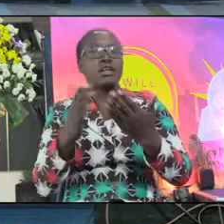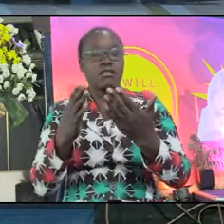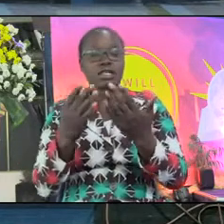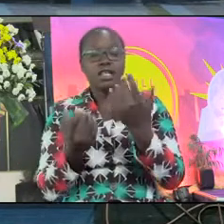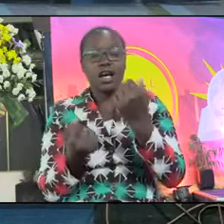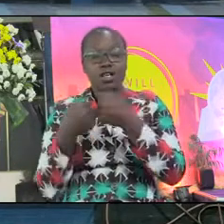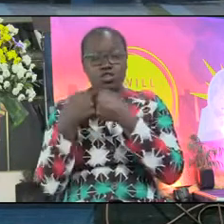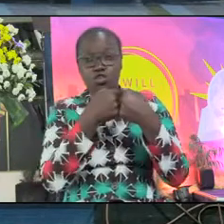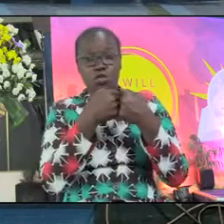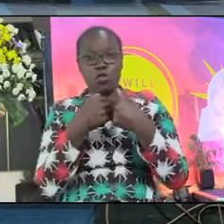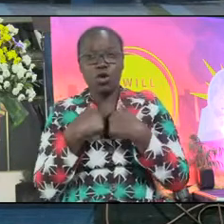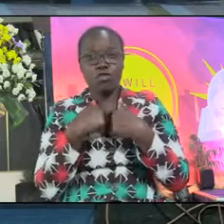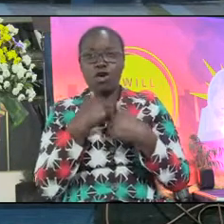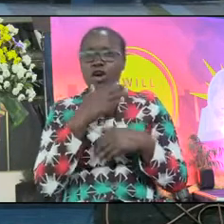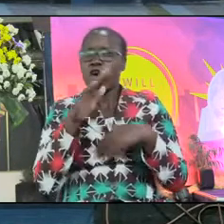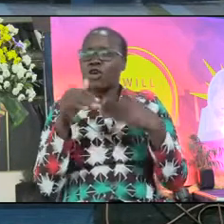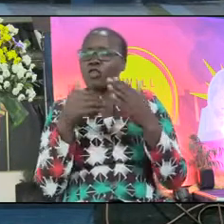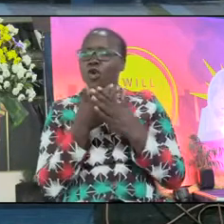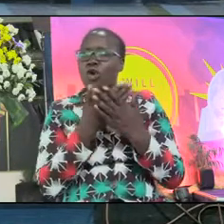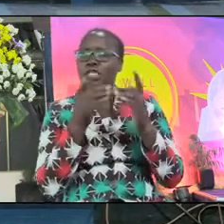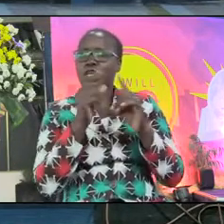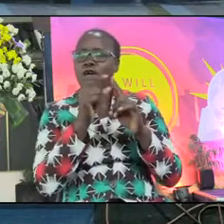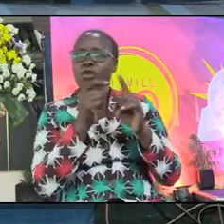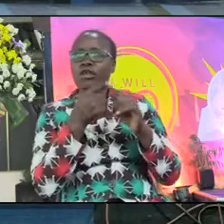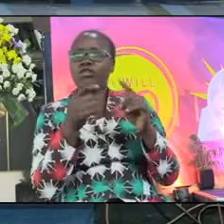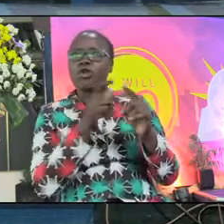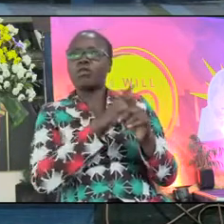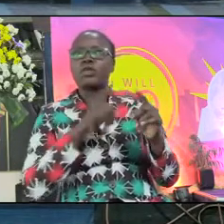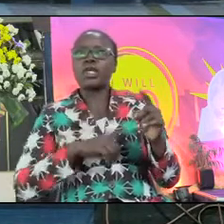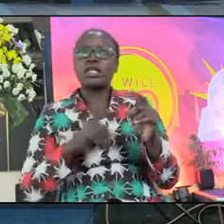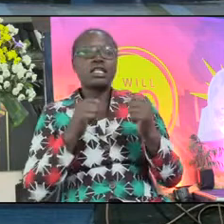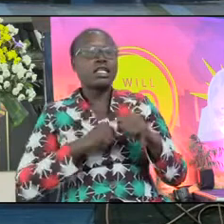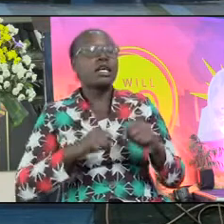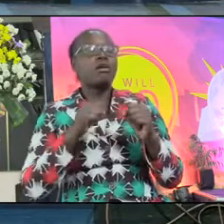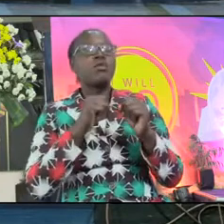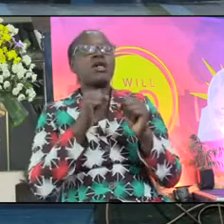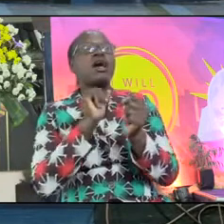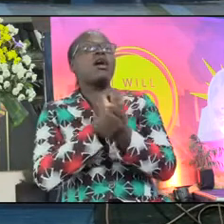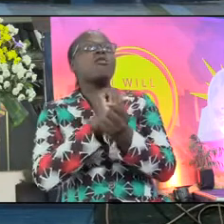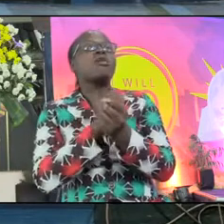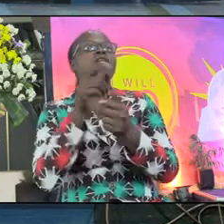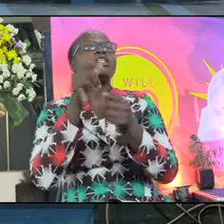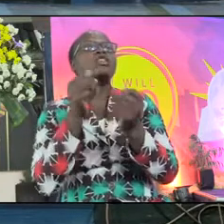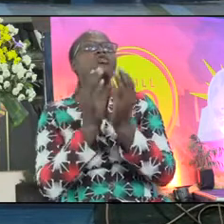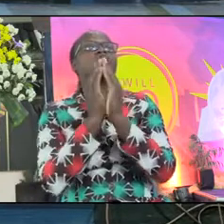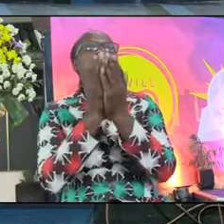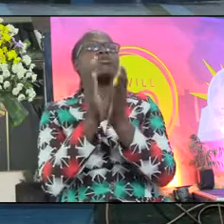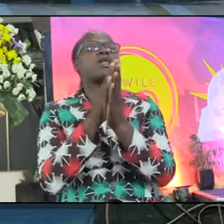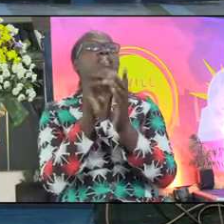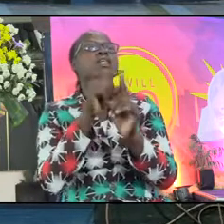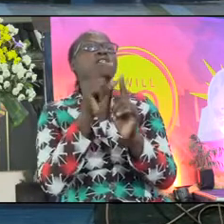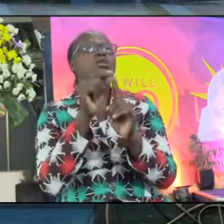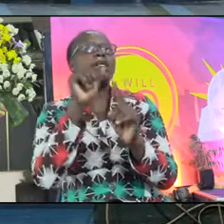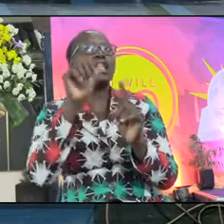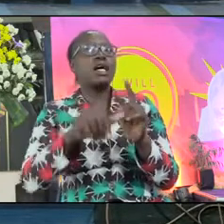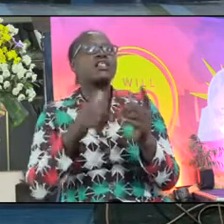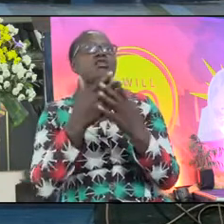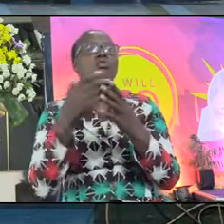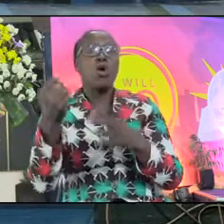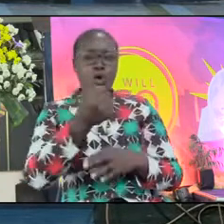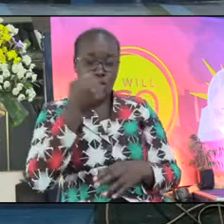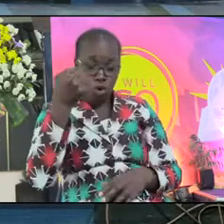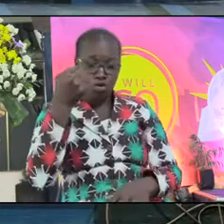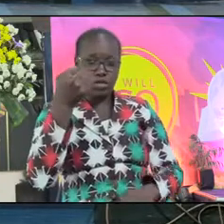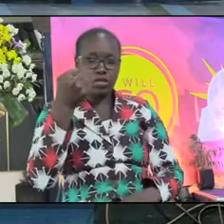through, there's always a word from the Lord available if there's a Paul on your ship. And that word helps you to hold